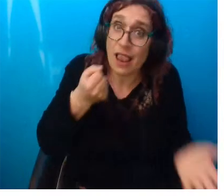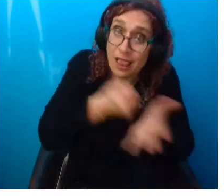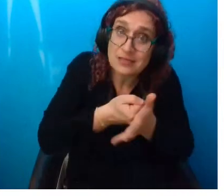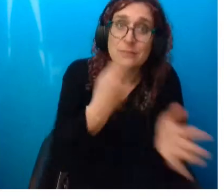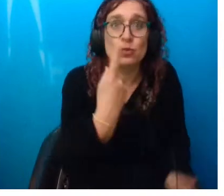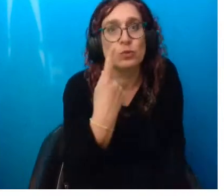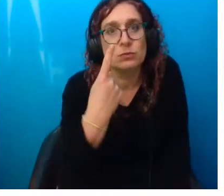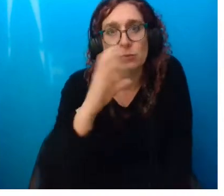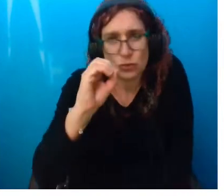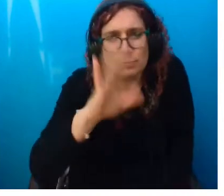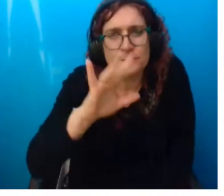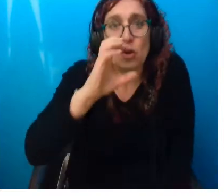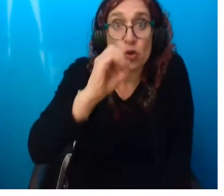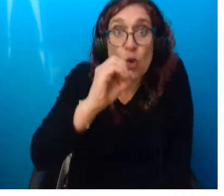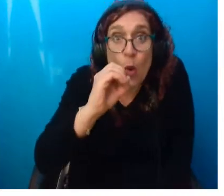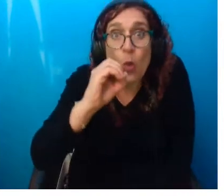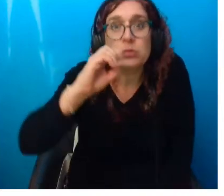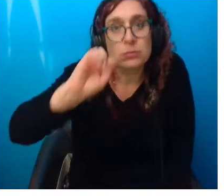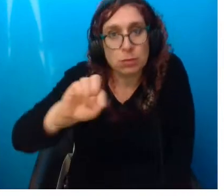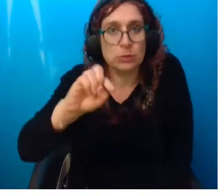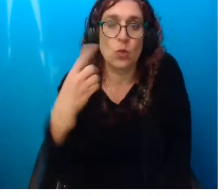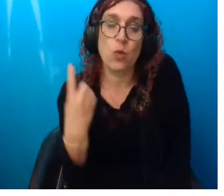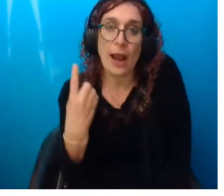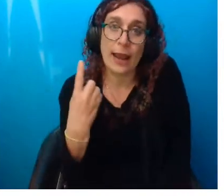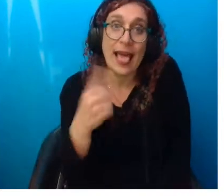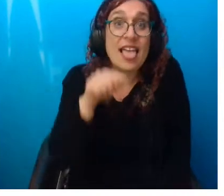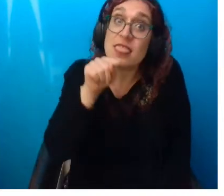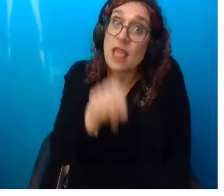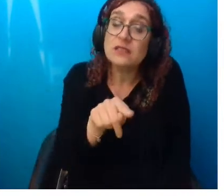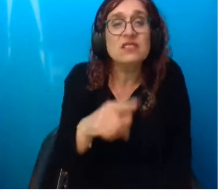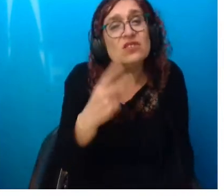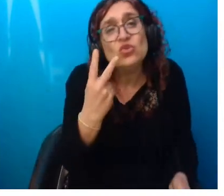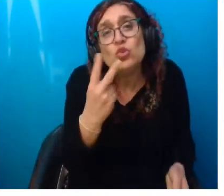it is only needed 2 or 3 times a week, is perfectly safe.